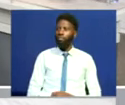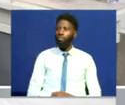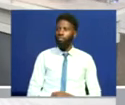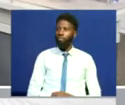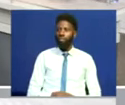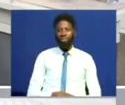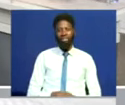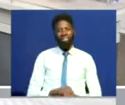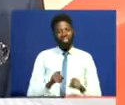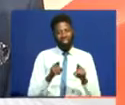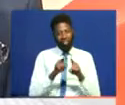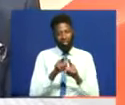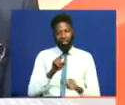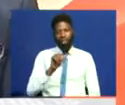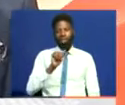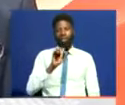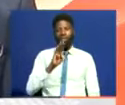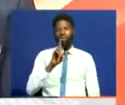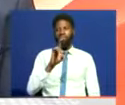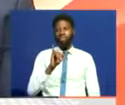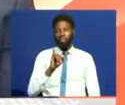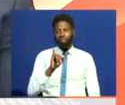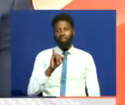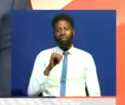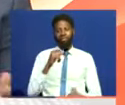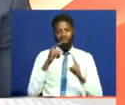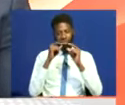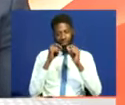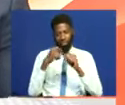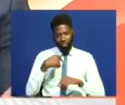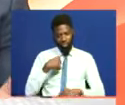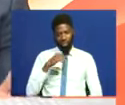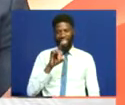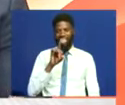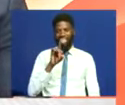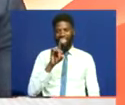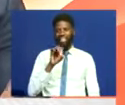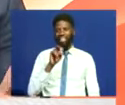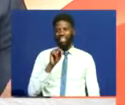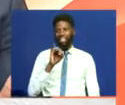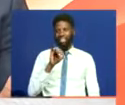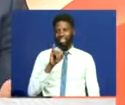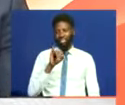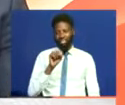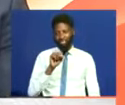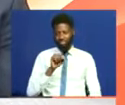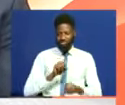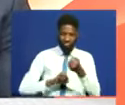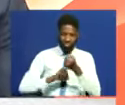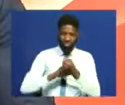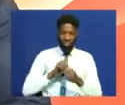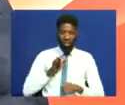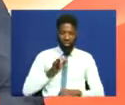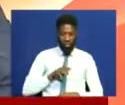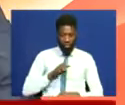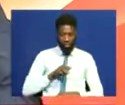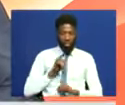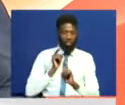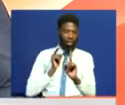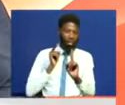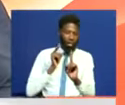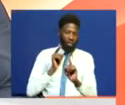same sentiments with Abdiaziz. I, Dennis Otieno, do stand in solidarity with yes. women. To fight